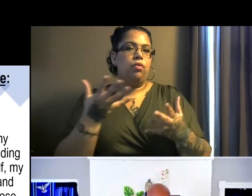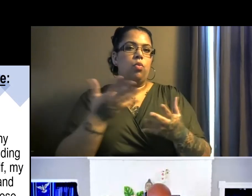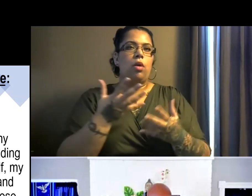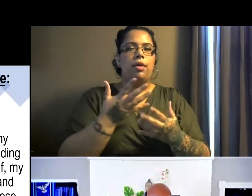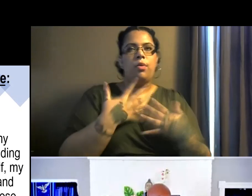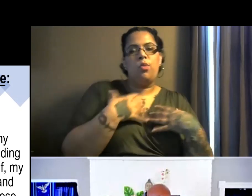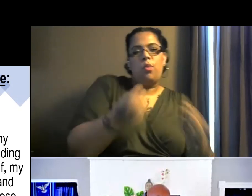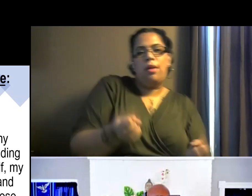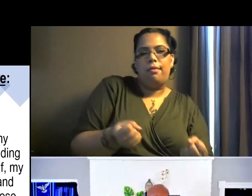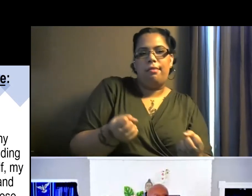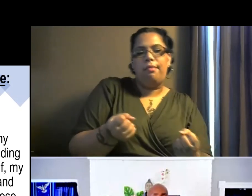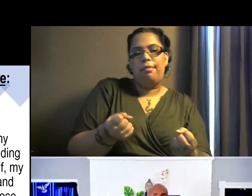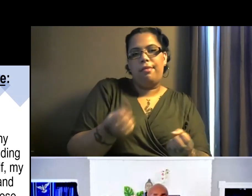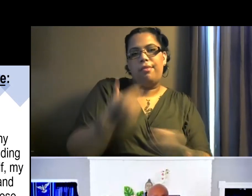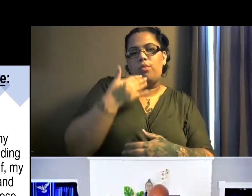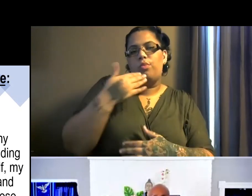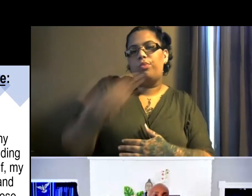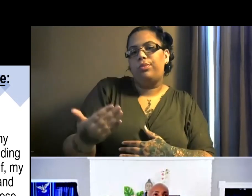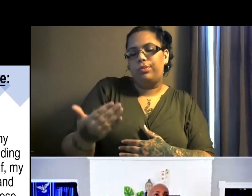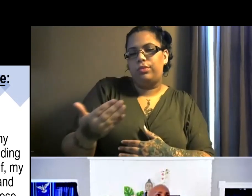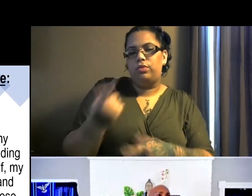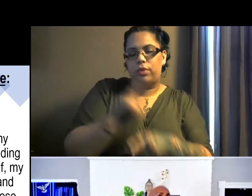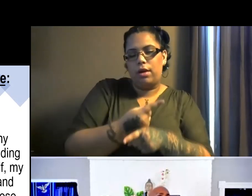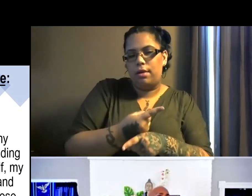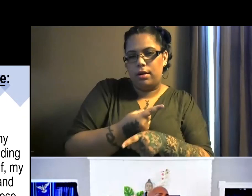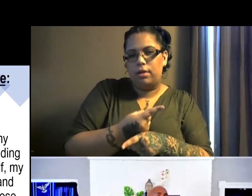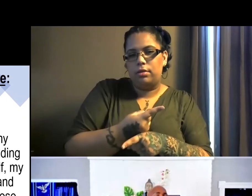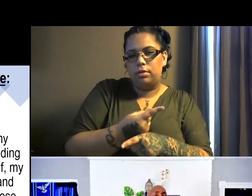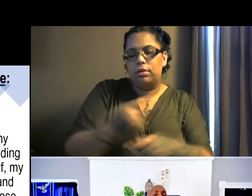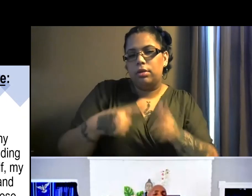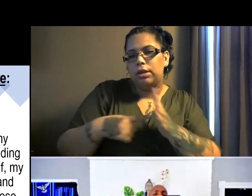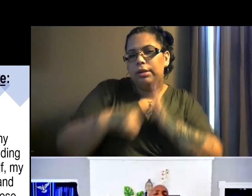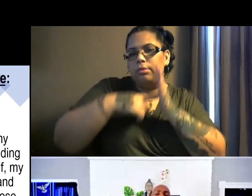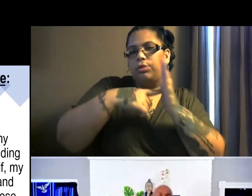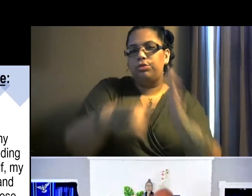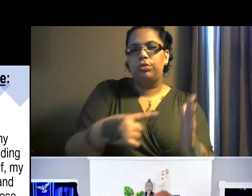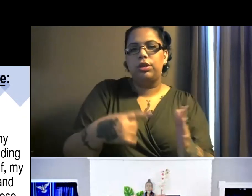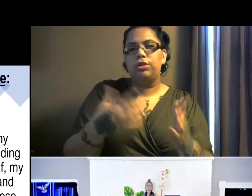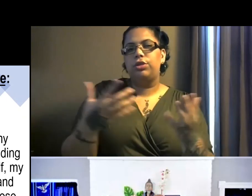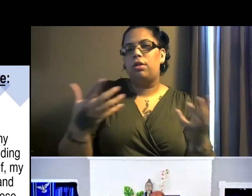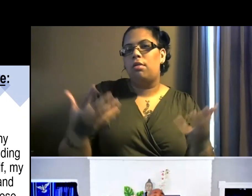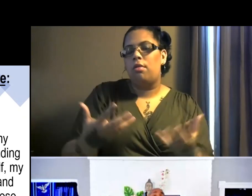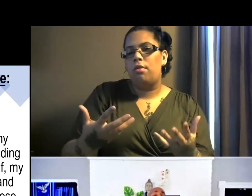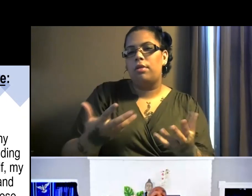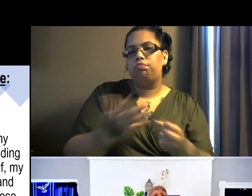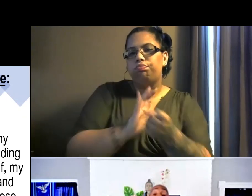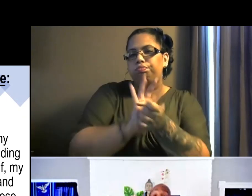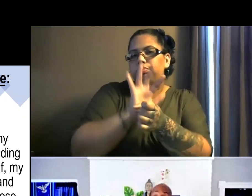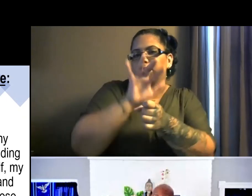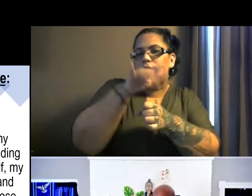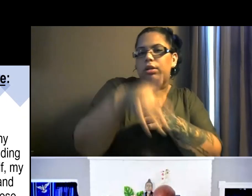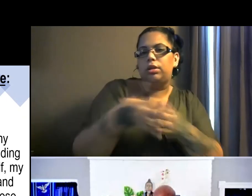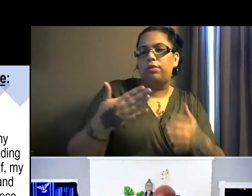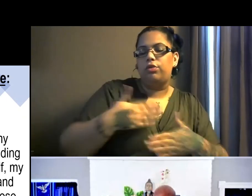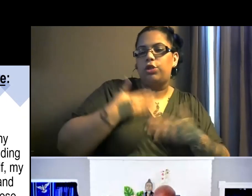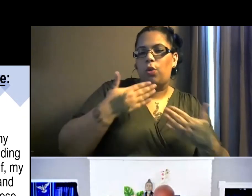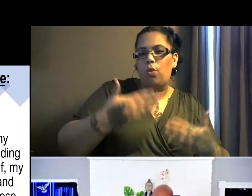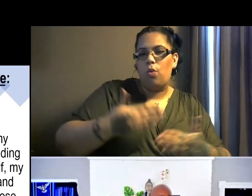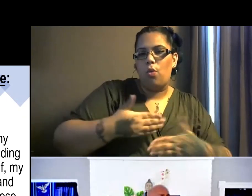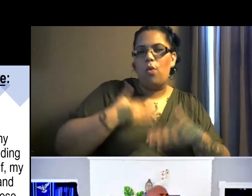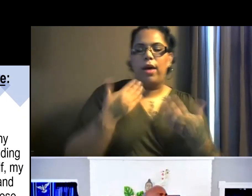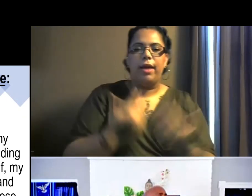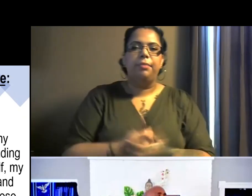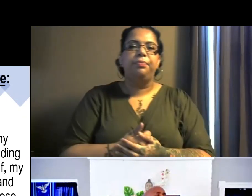and wellness, right? It's a demonstration of an abundance of joy,